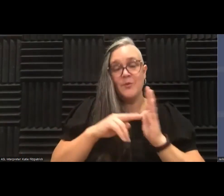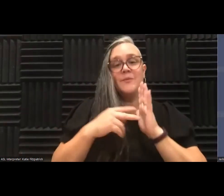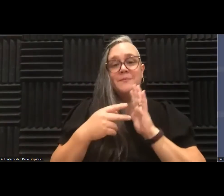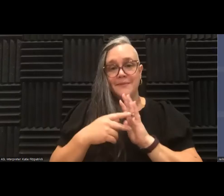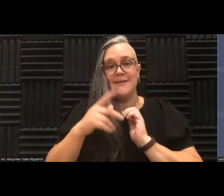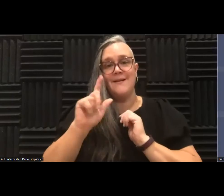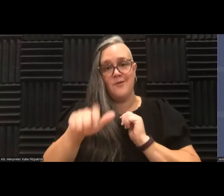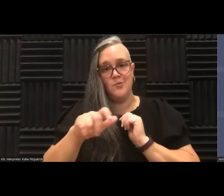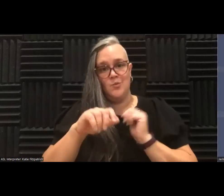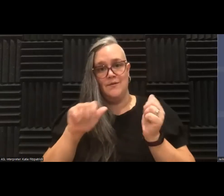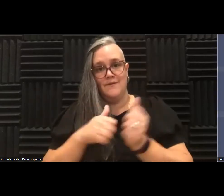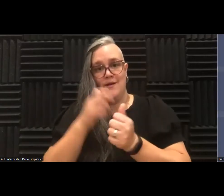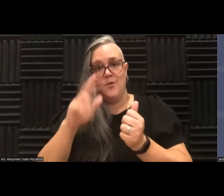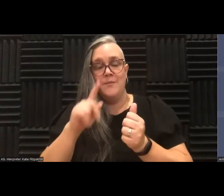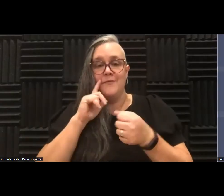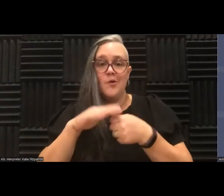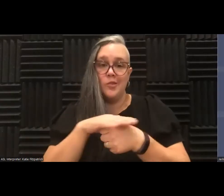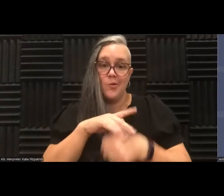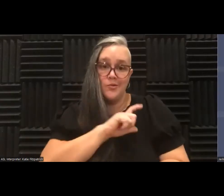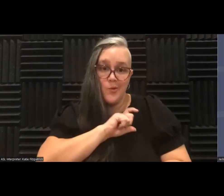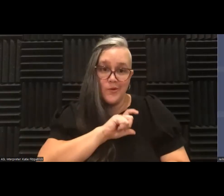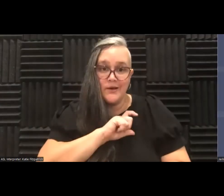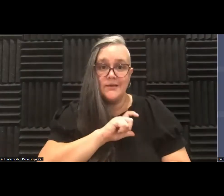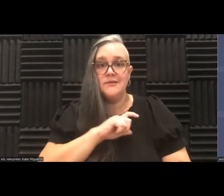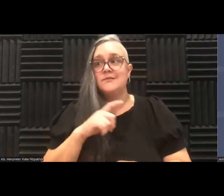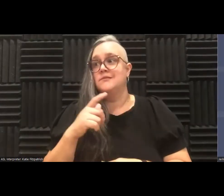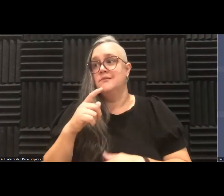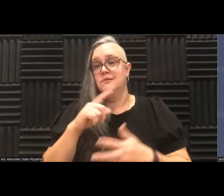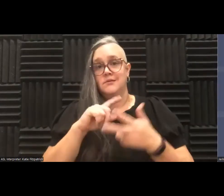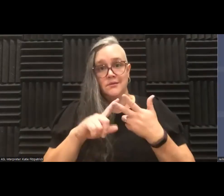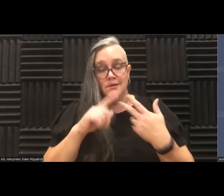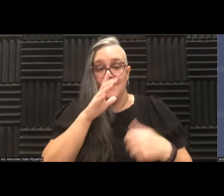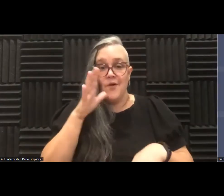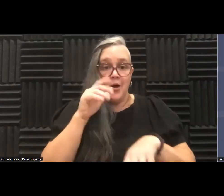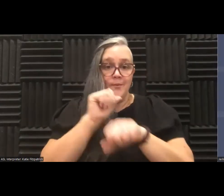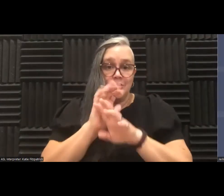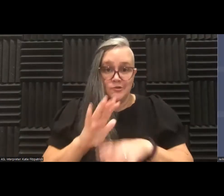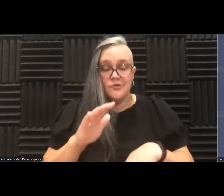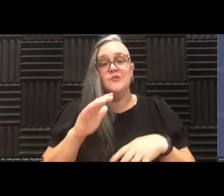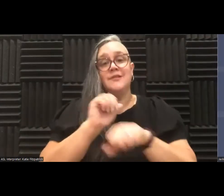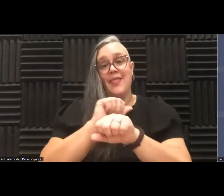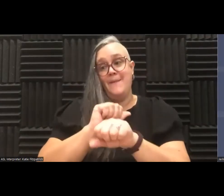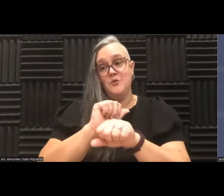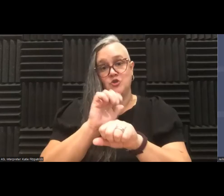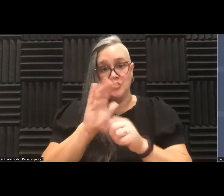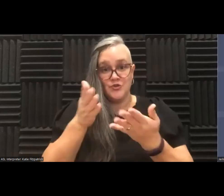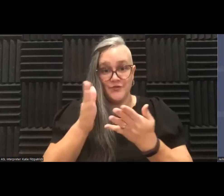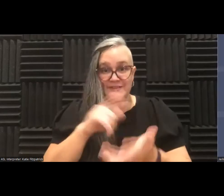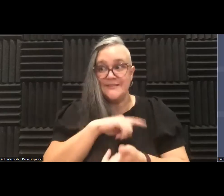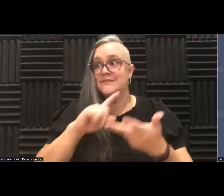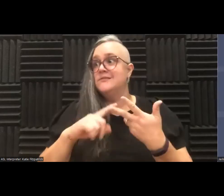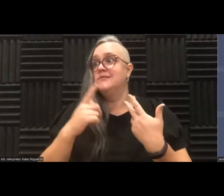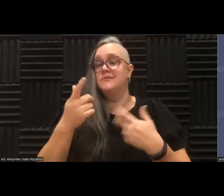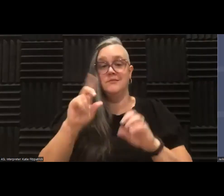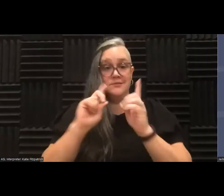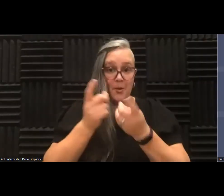up with local authorities, follow up with Farm Worker Legal Services, follow up with the Department of